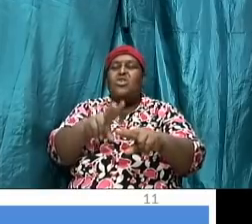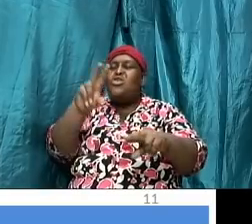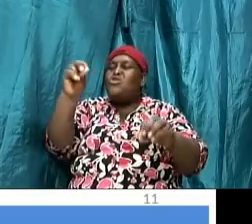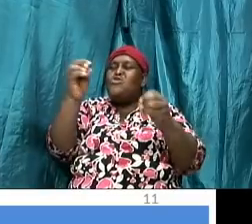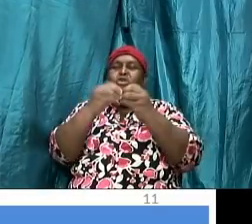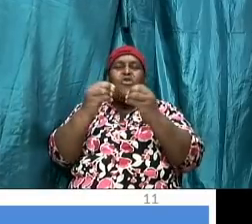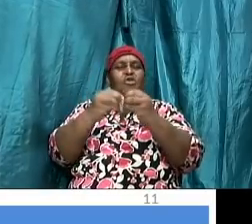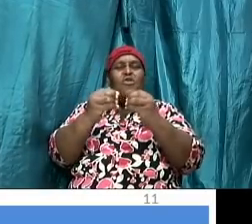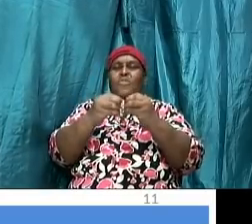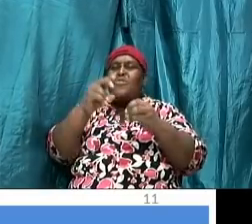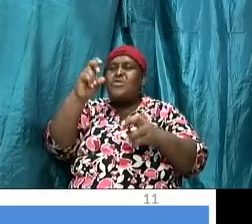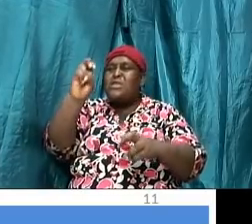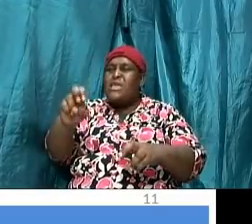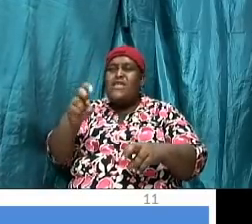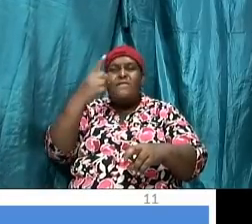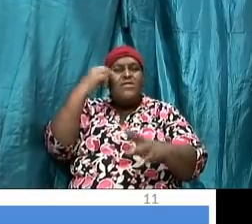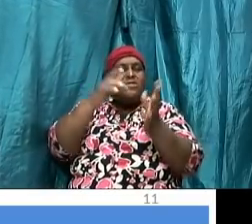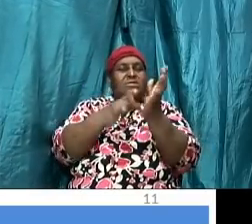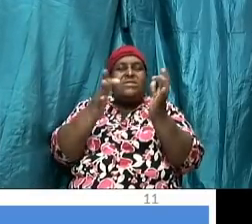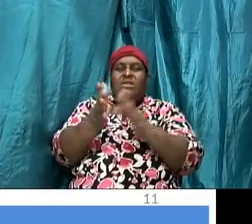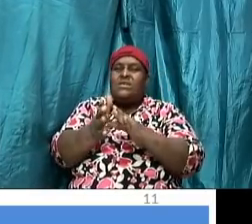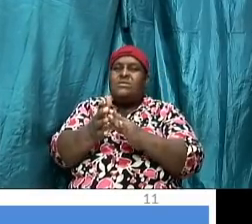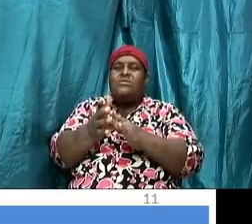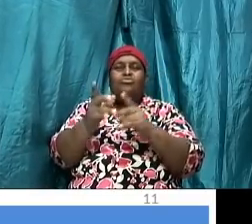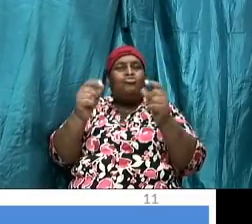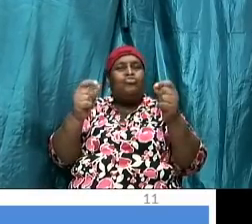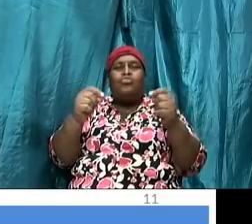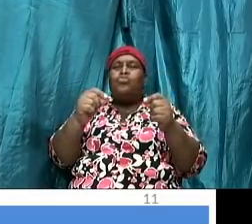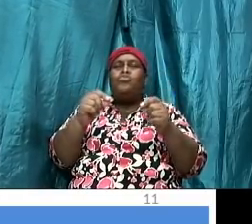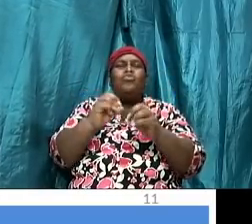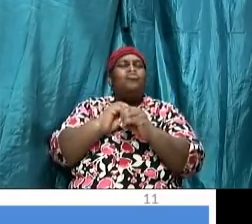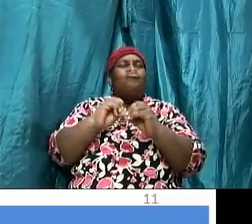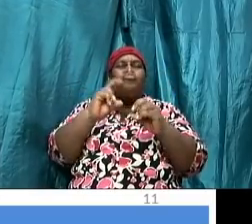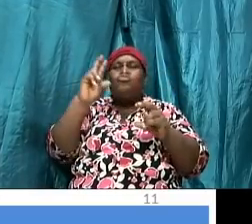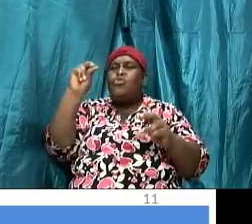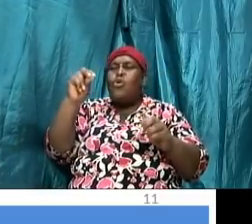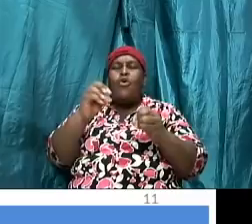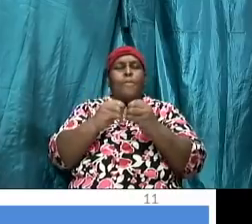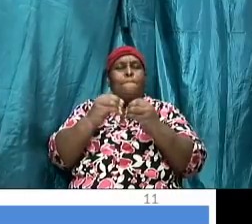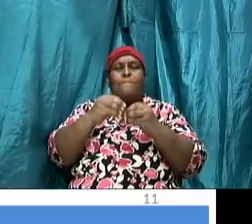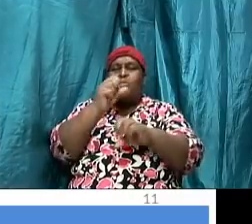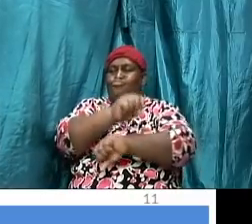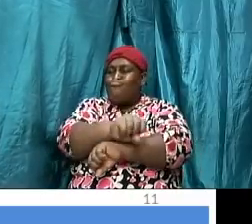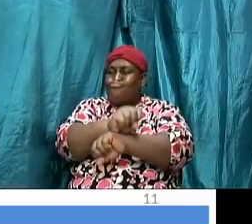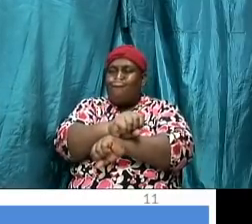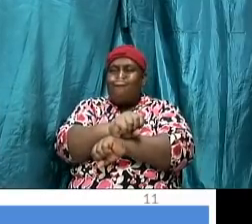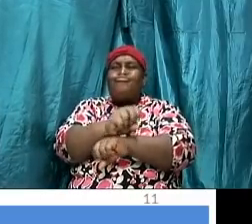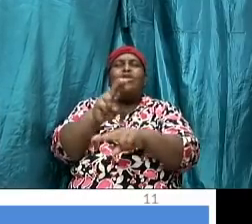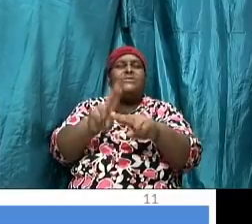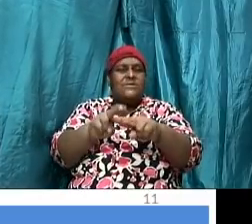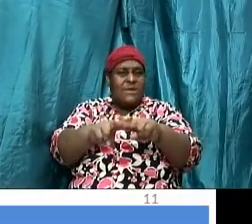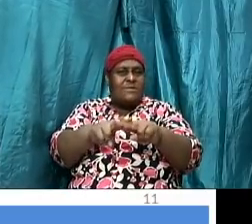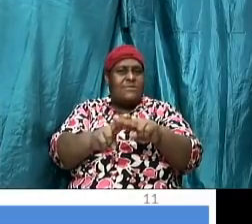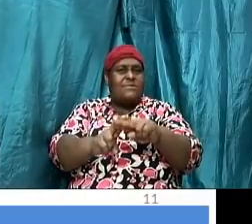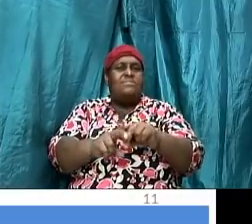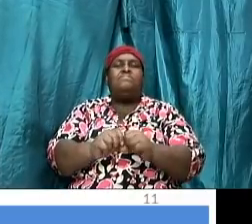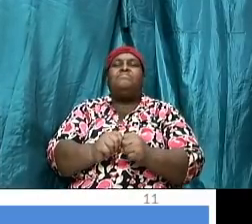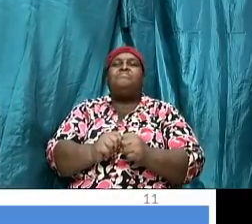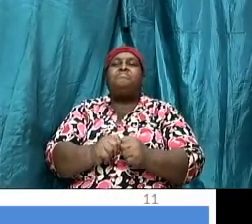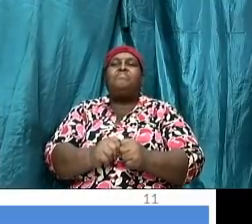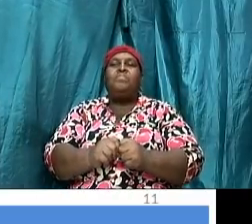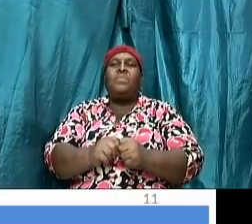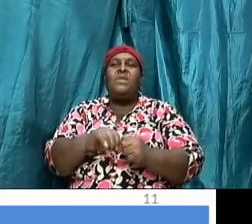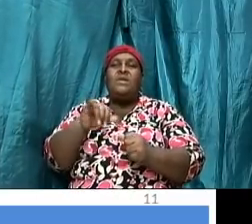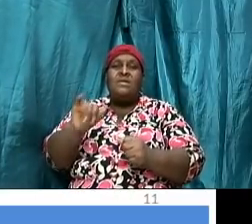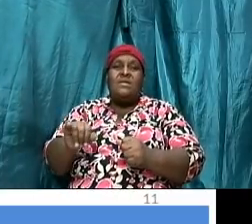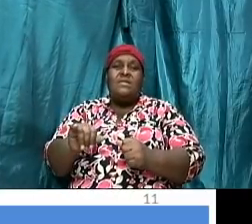any more work as relates to our redemption. So guess what he did? He sat down. But does that actually mean